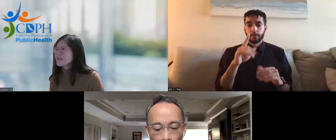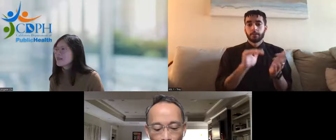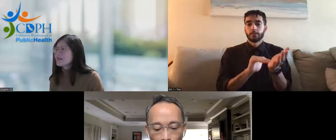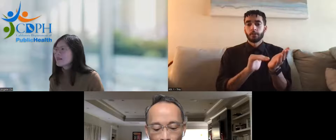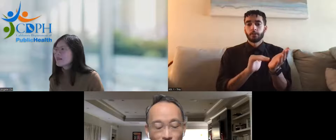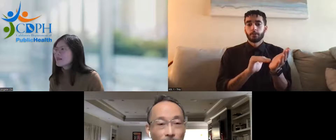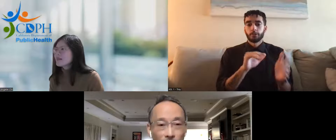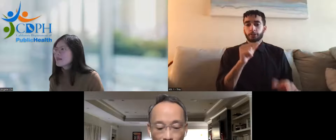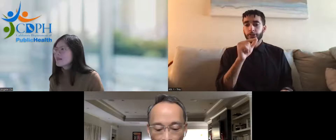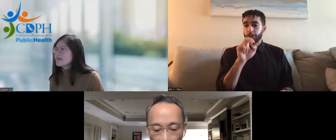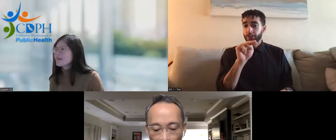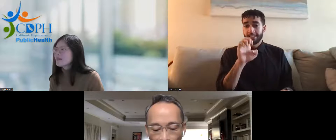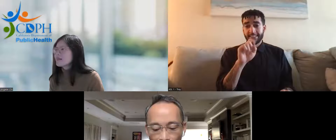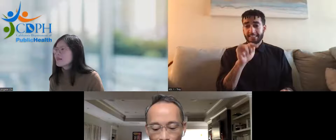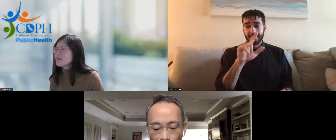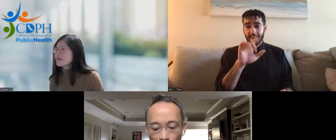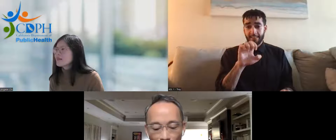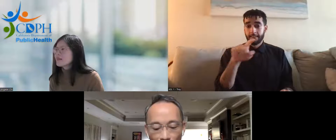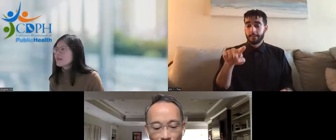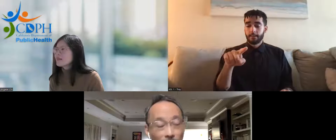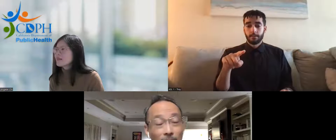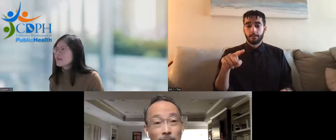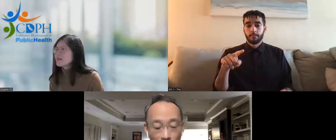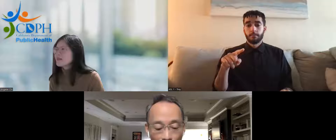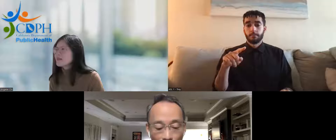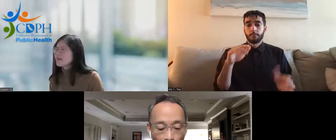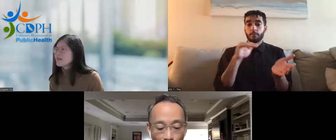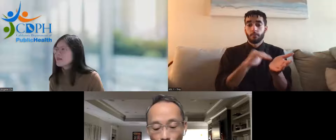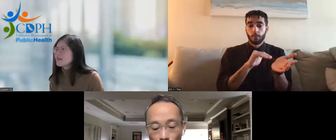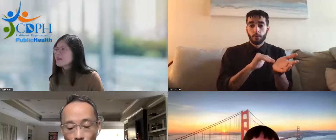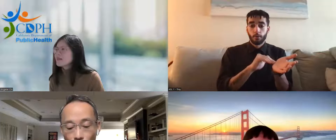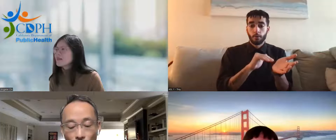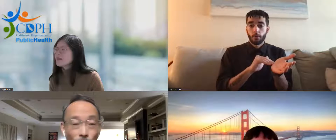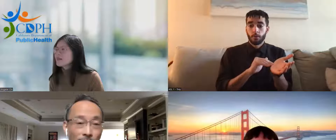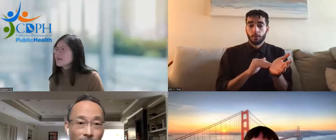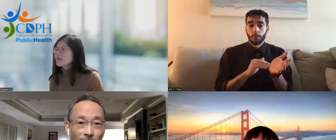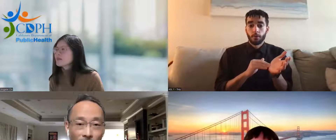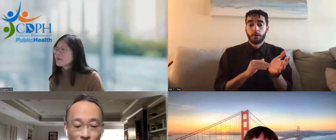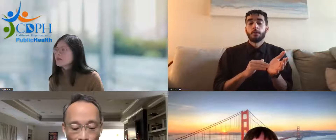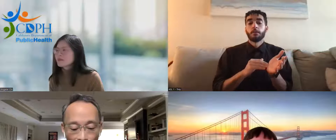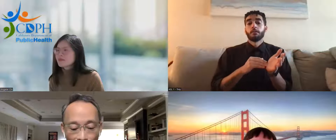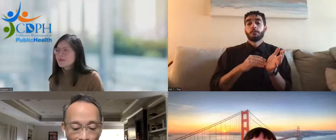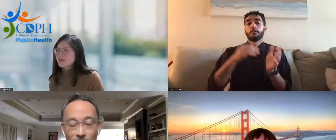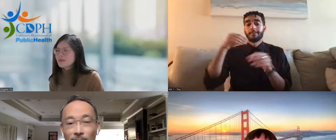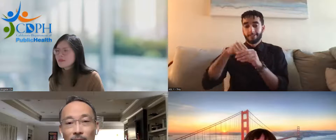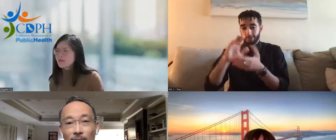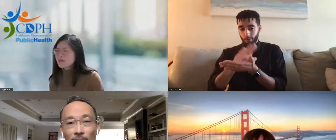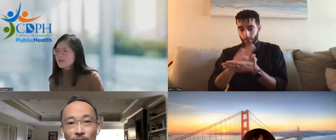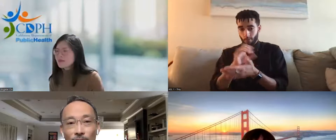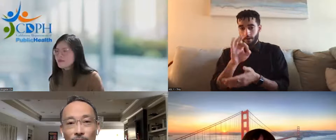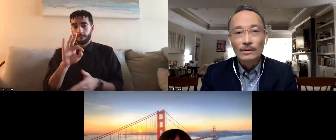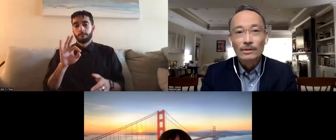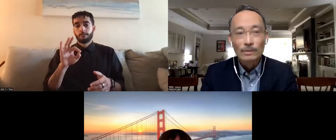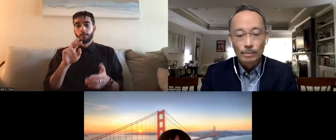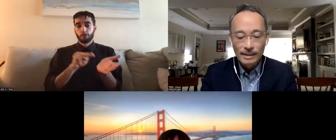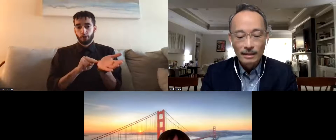Bell, who is the Director and Professor Associate Dean of the Betty Irene Moore School of Nursing at UC Davis. And